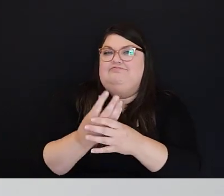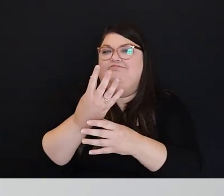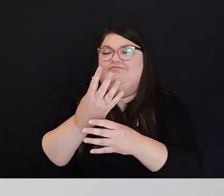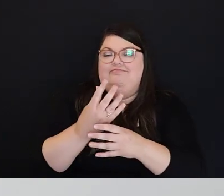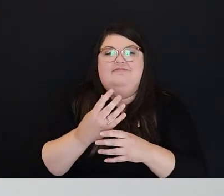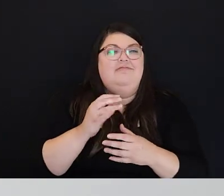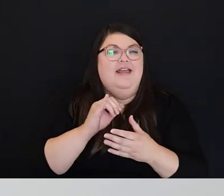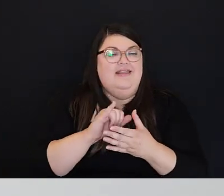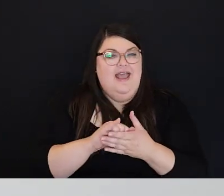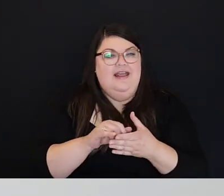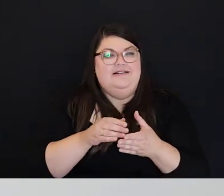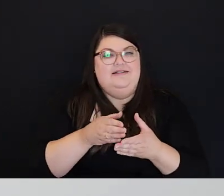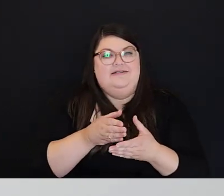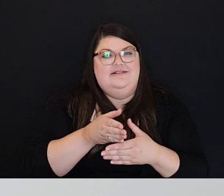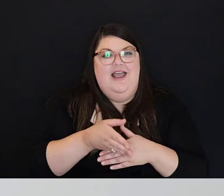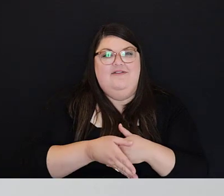after